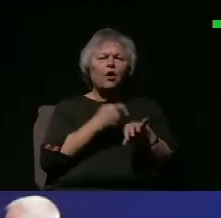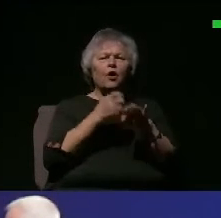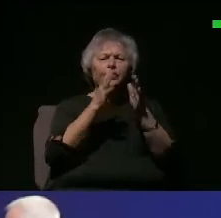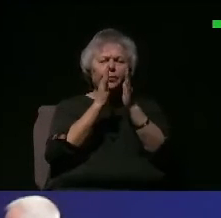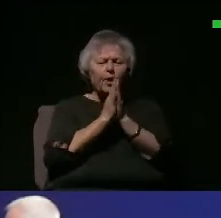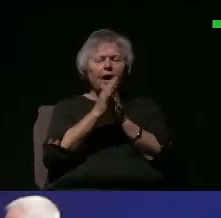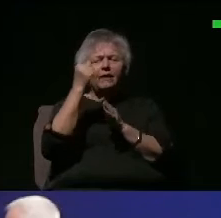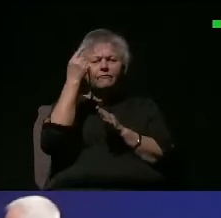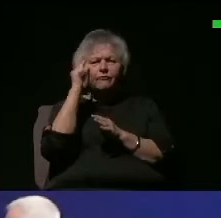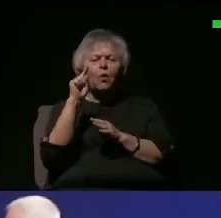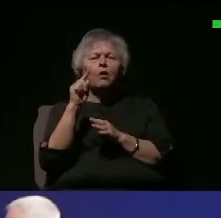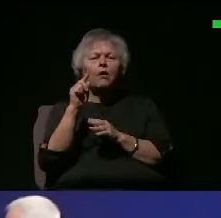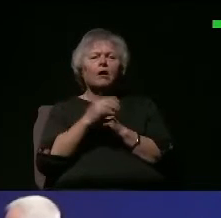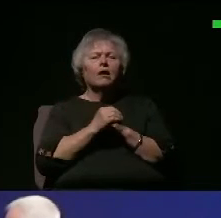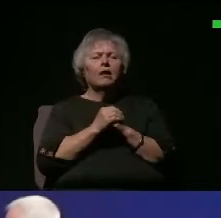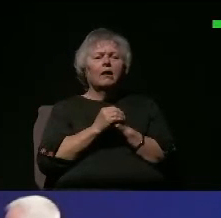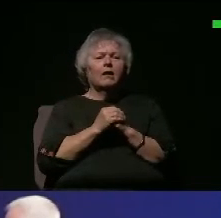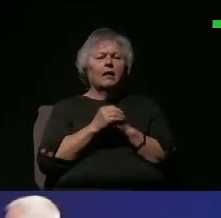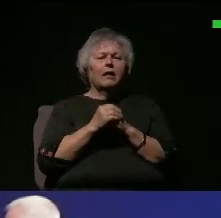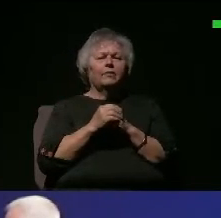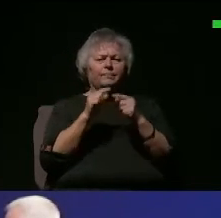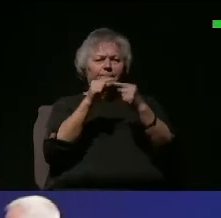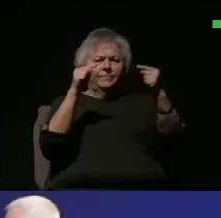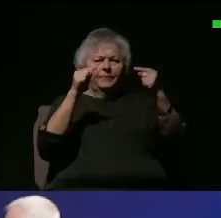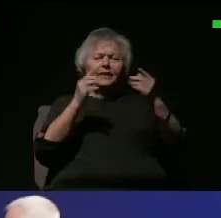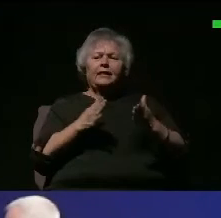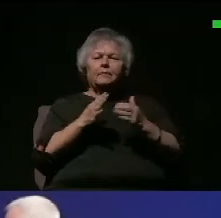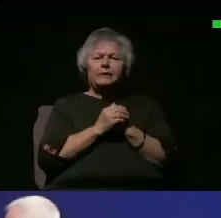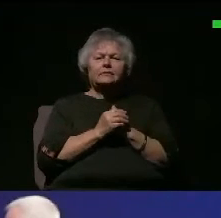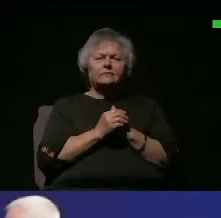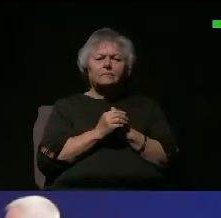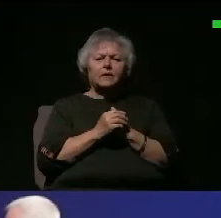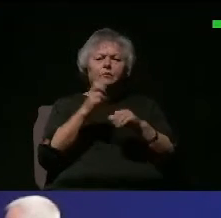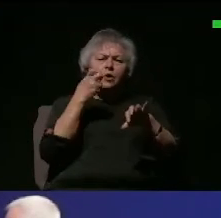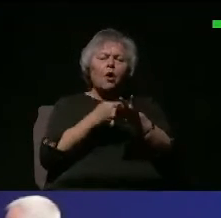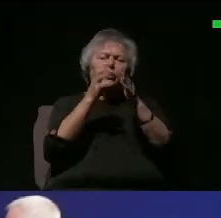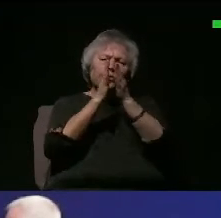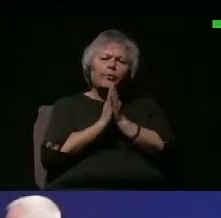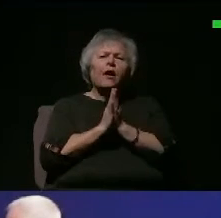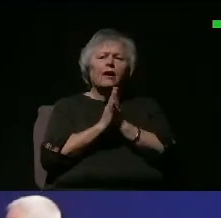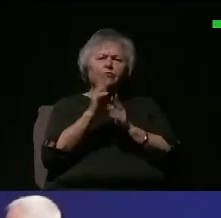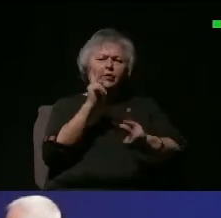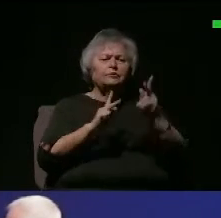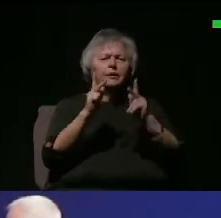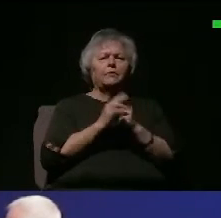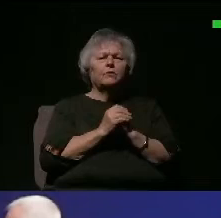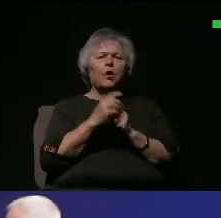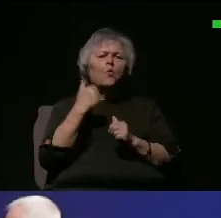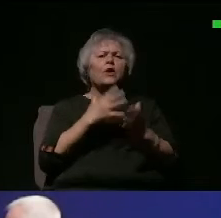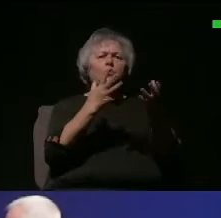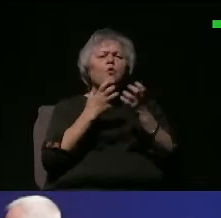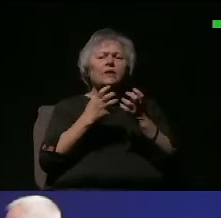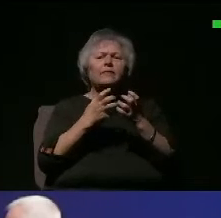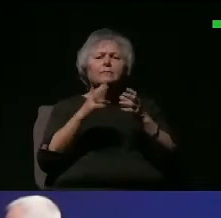those terrorists to come to know the Lord because we had deemed them our enemies, and we wanted them to get what was coming to